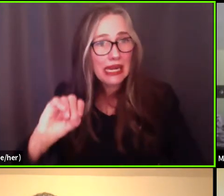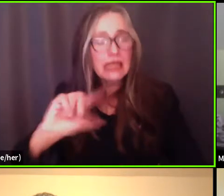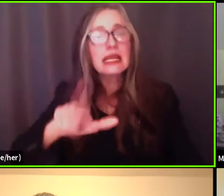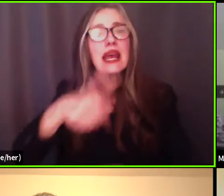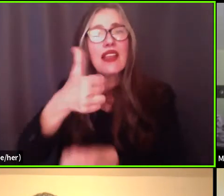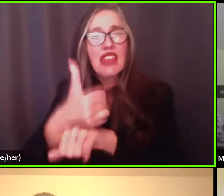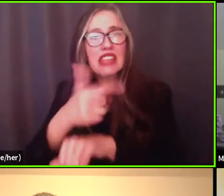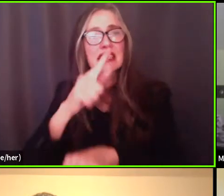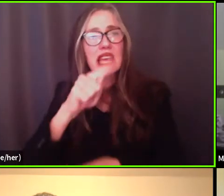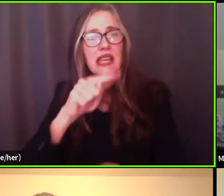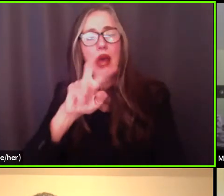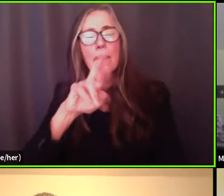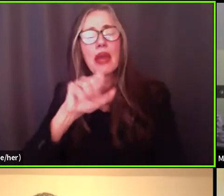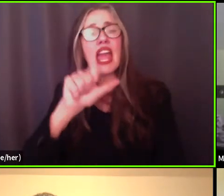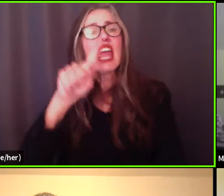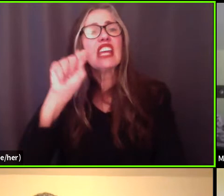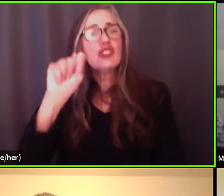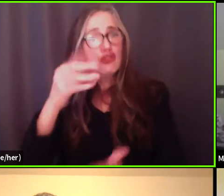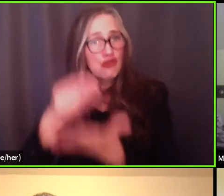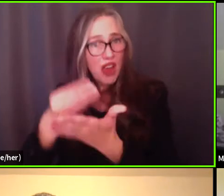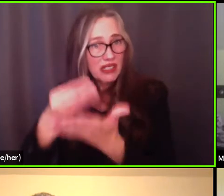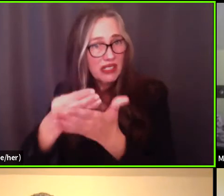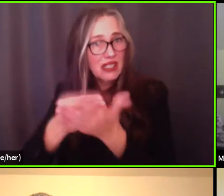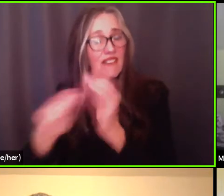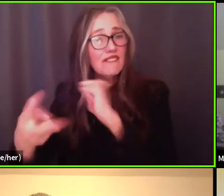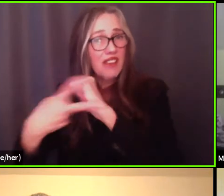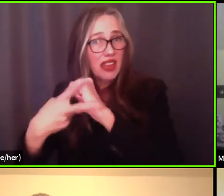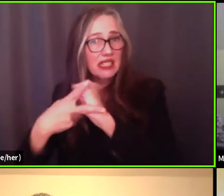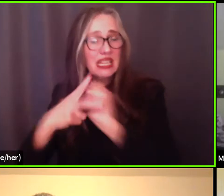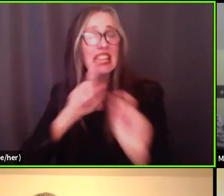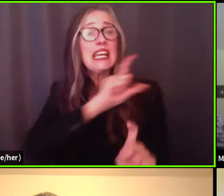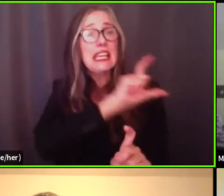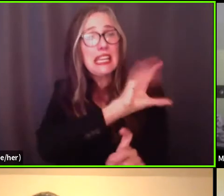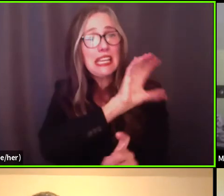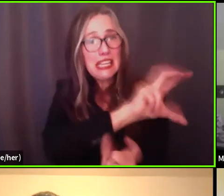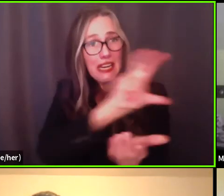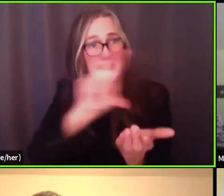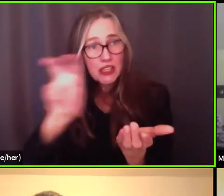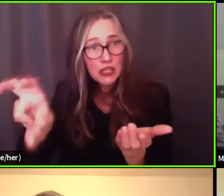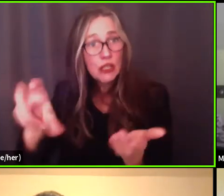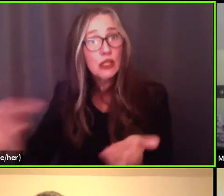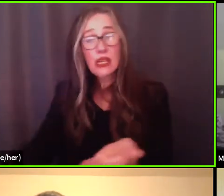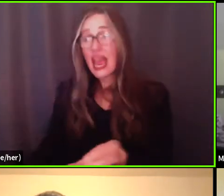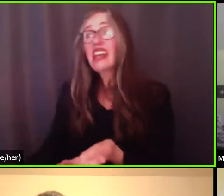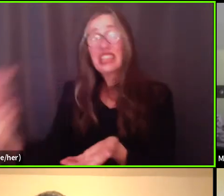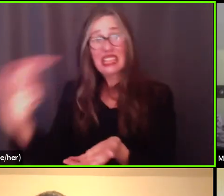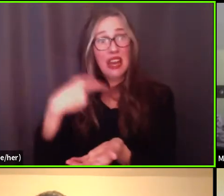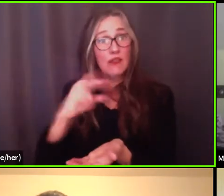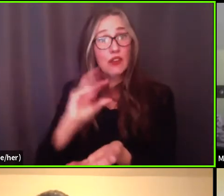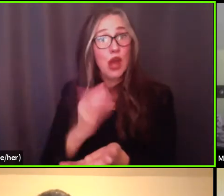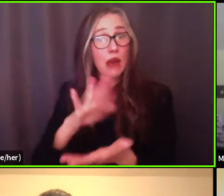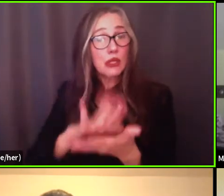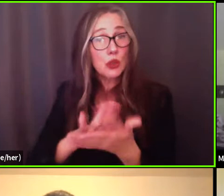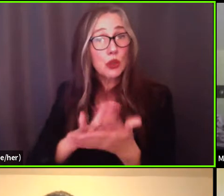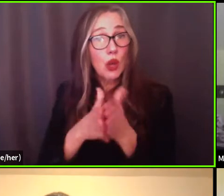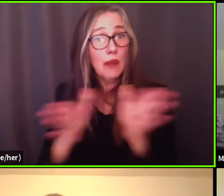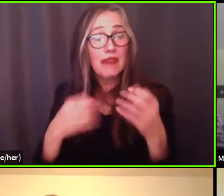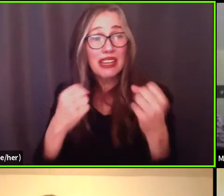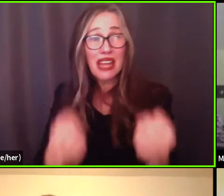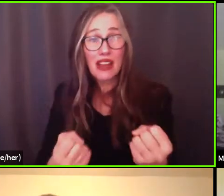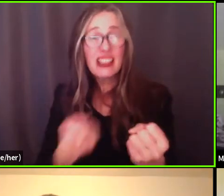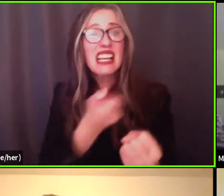university but found its way into the university um was given to the school of public health and um it was a couple of million dollars to